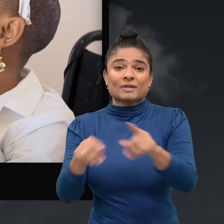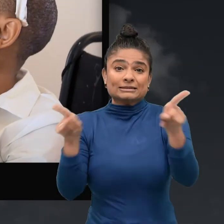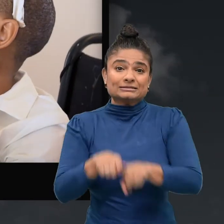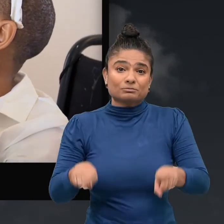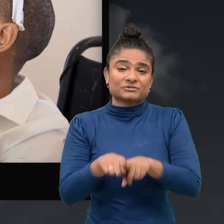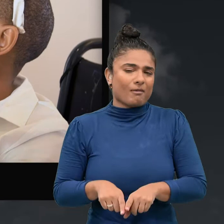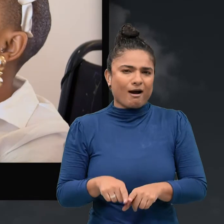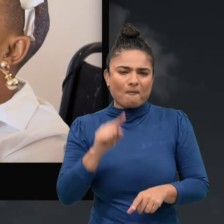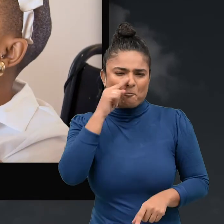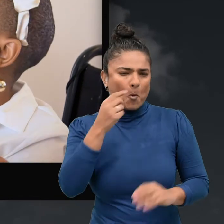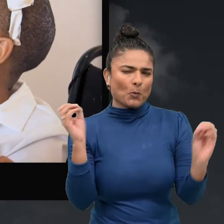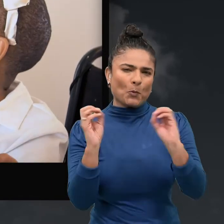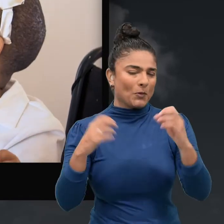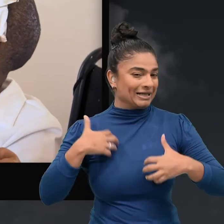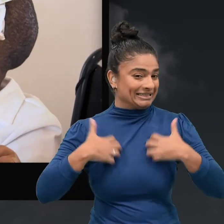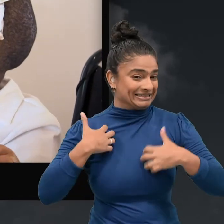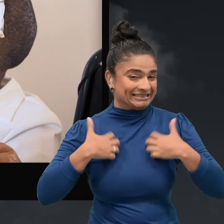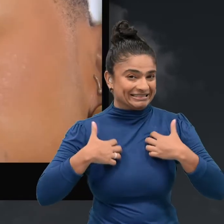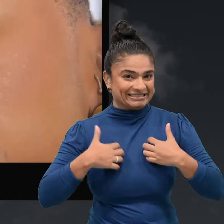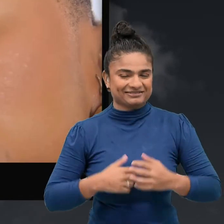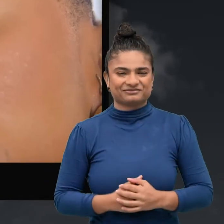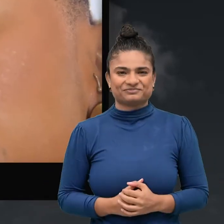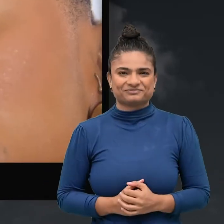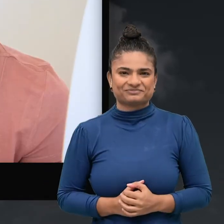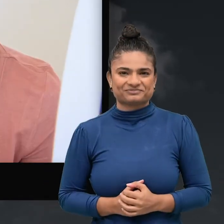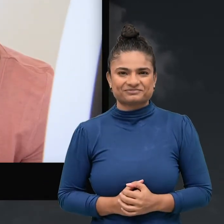know, it's nothing boring.